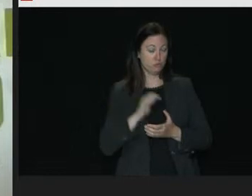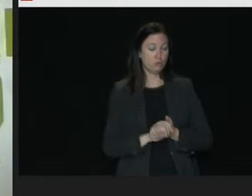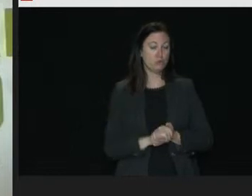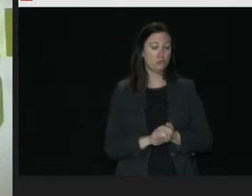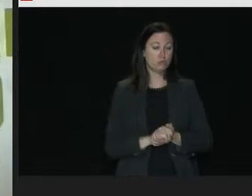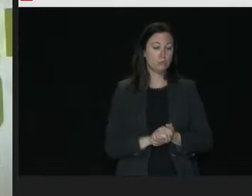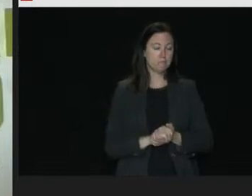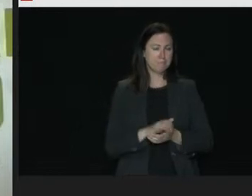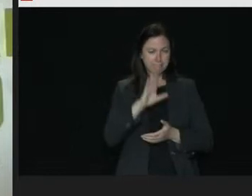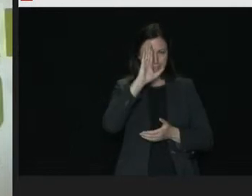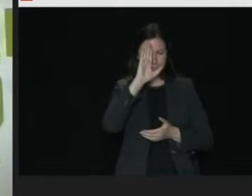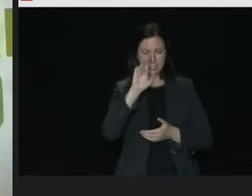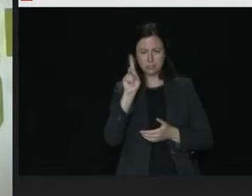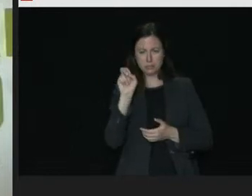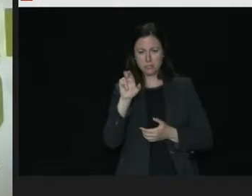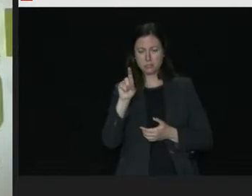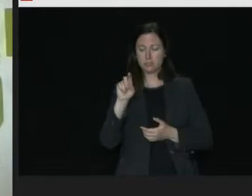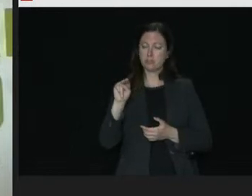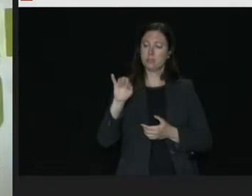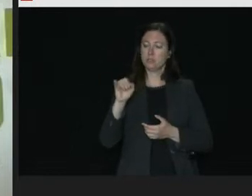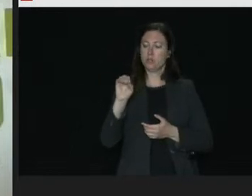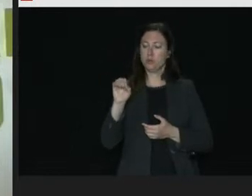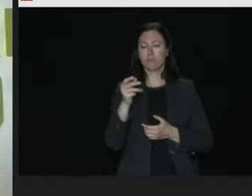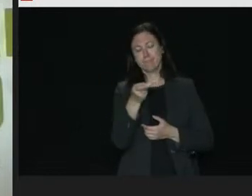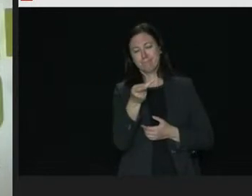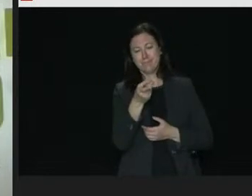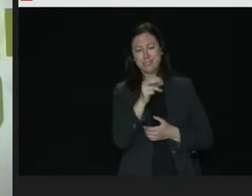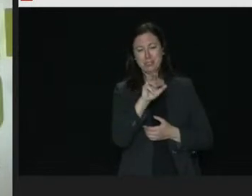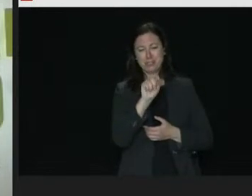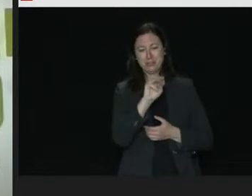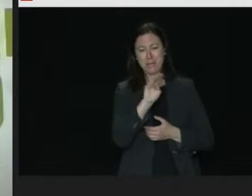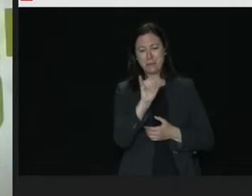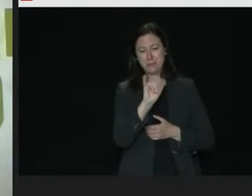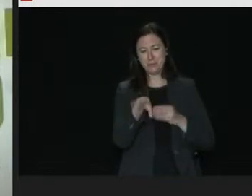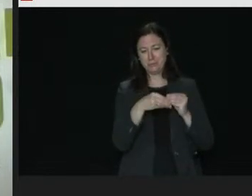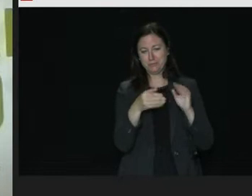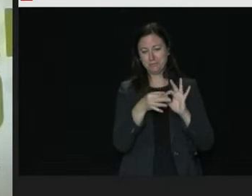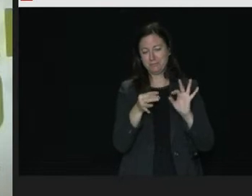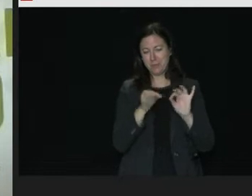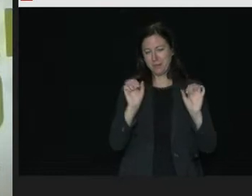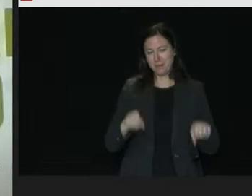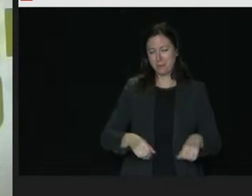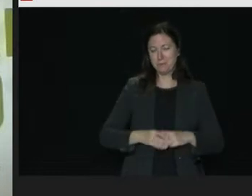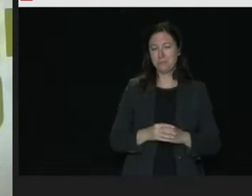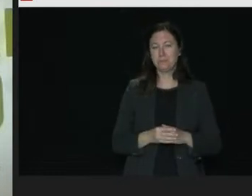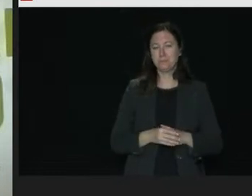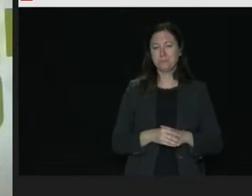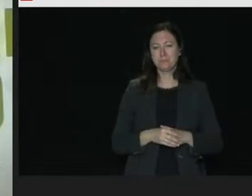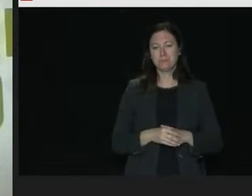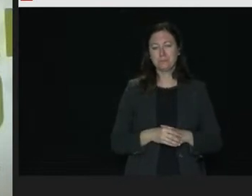I have a question for Dr. Nu and Dr. Tam as well, if you'd like to weigh in.